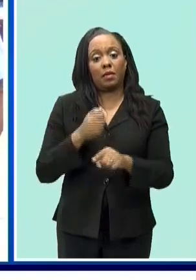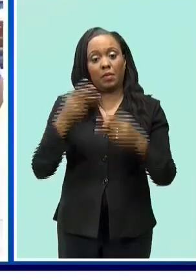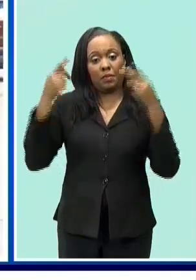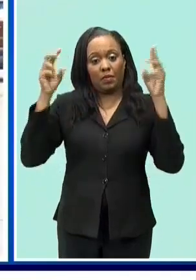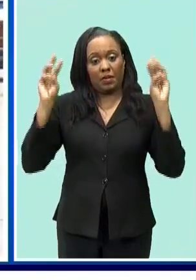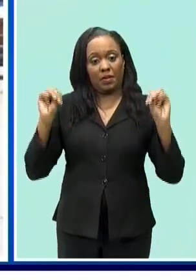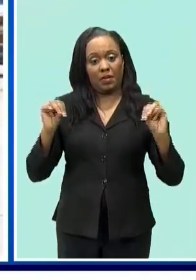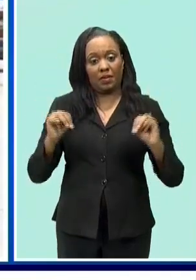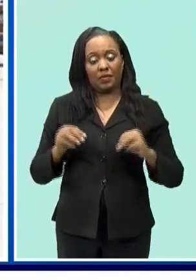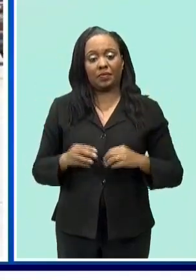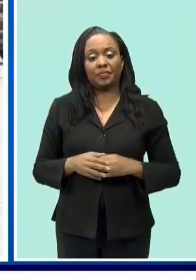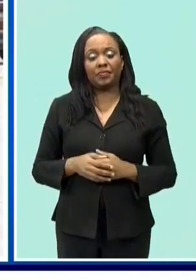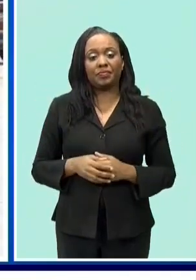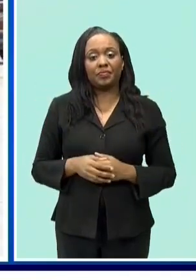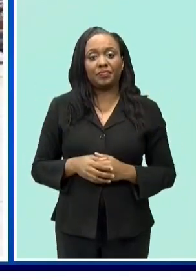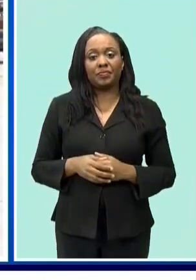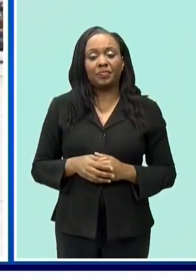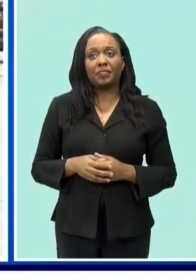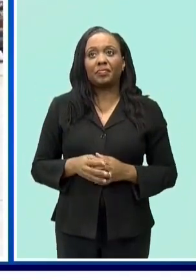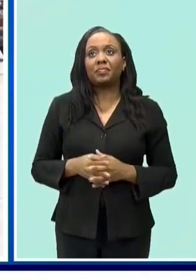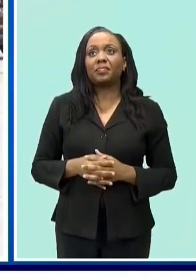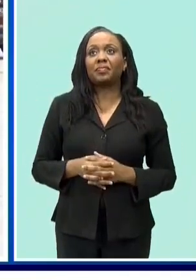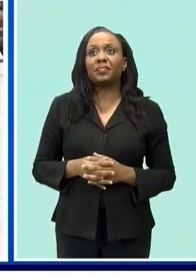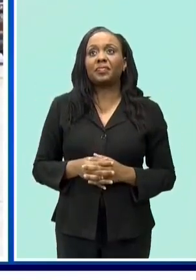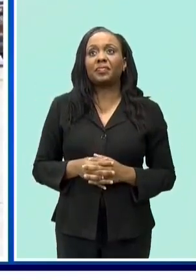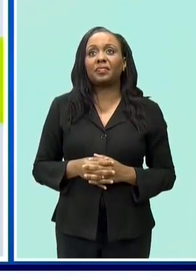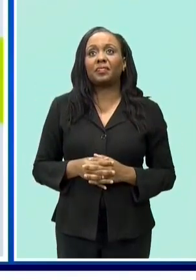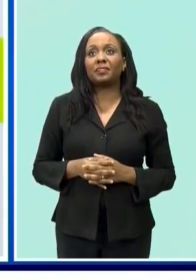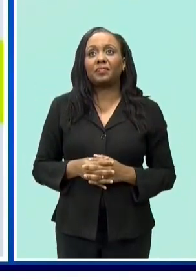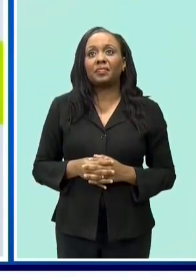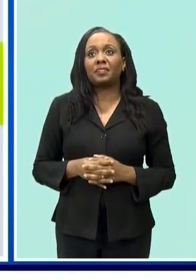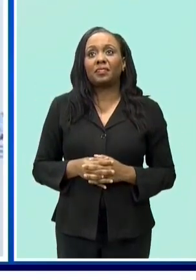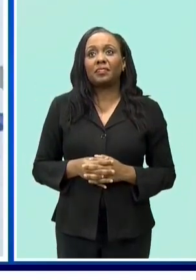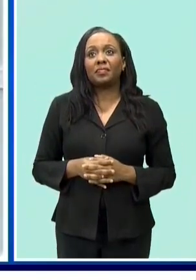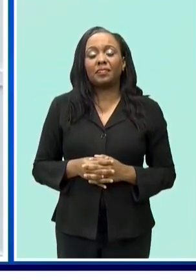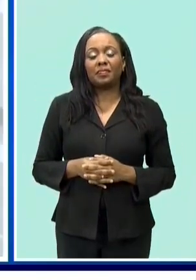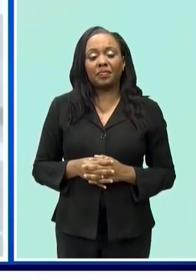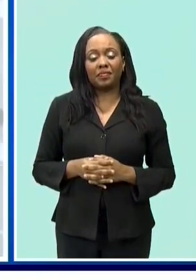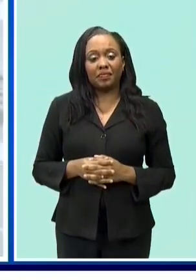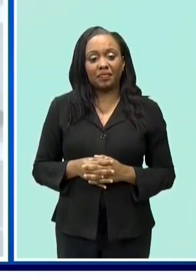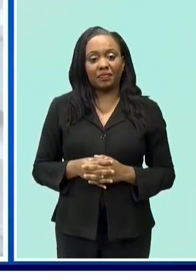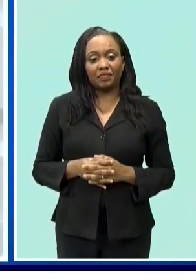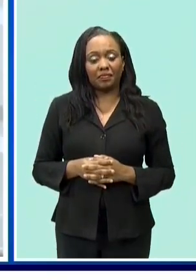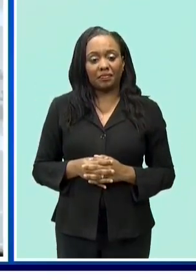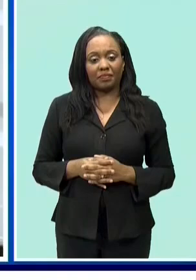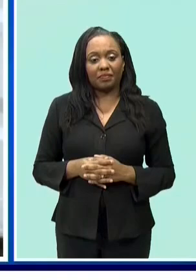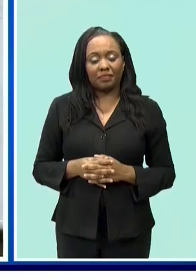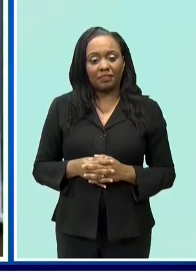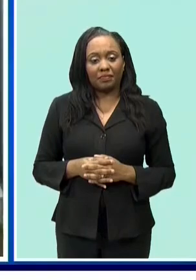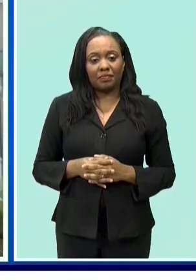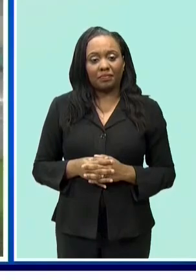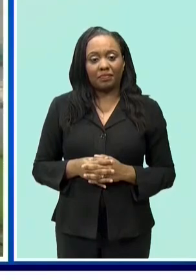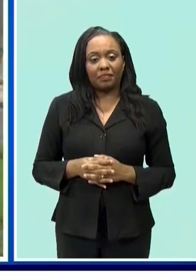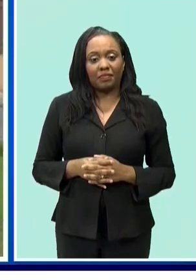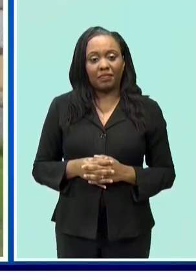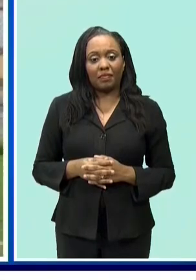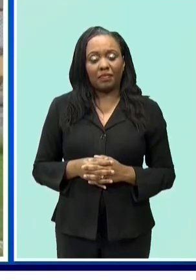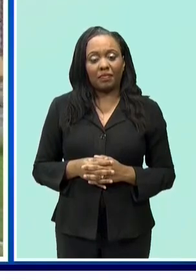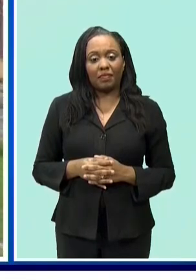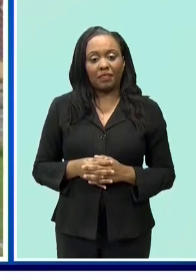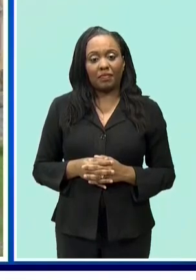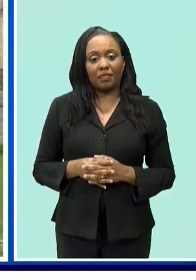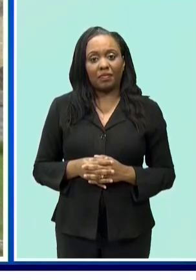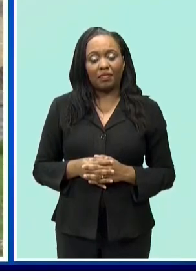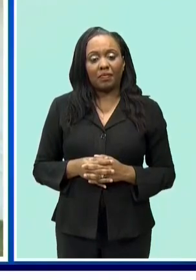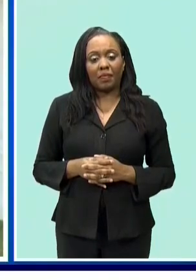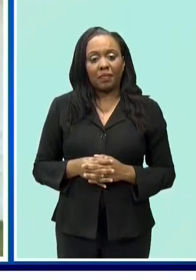The expansion of community policing is just one aspect of the Royal Barbados Police Force's anti-crime approach. Deputy Police